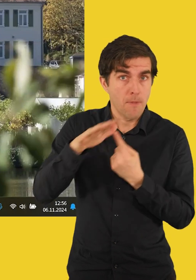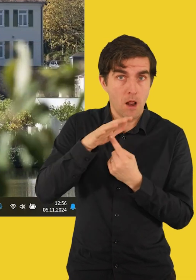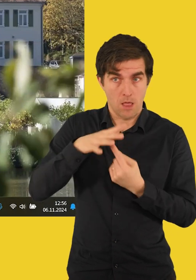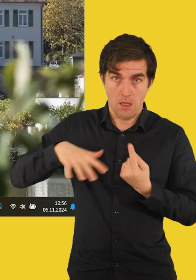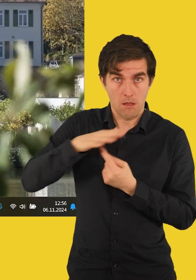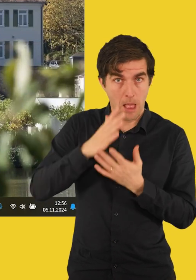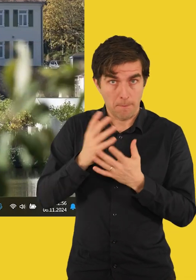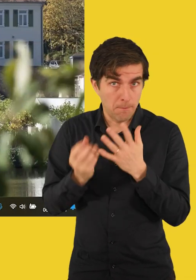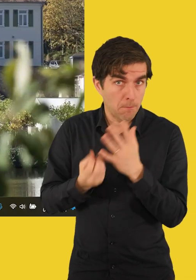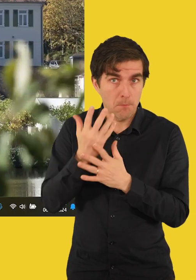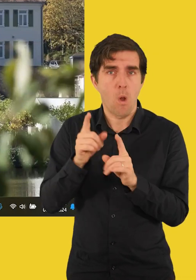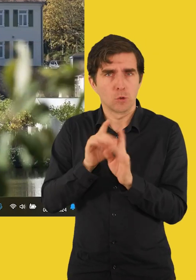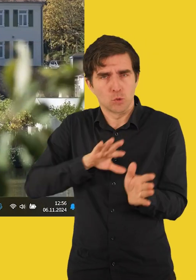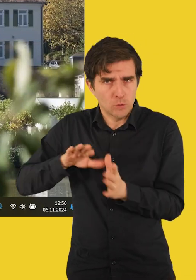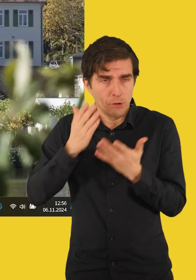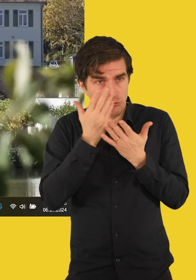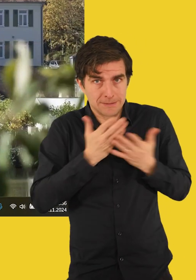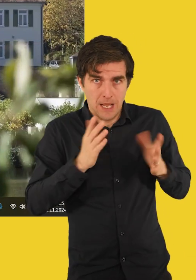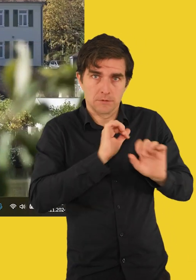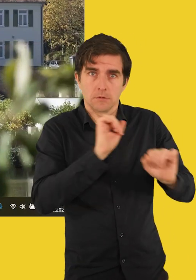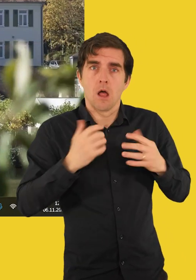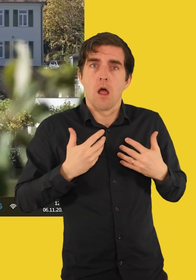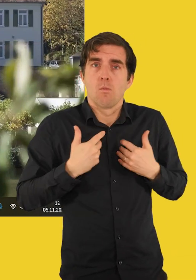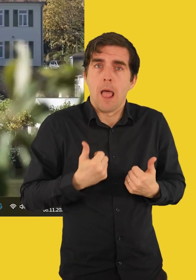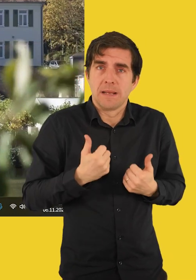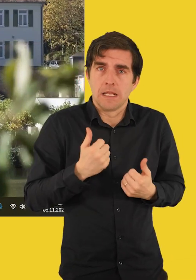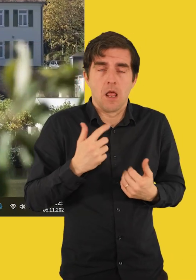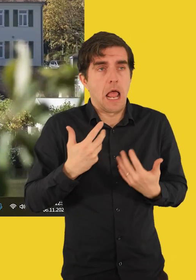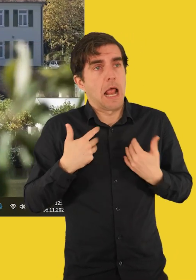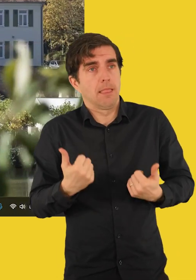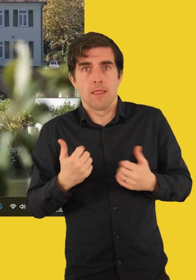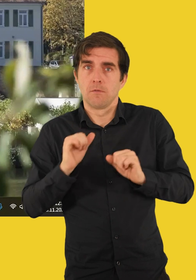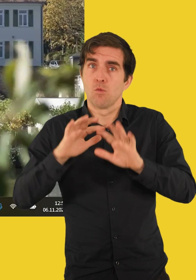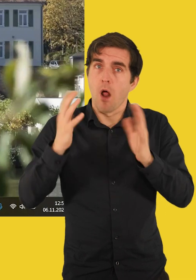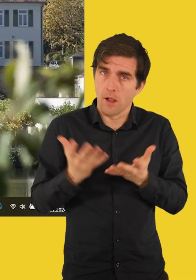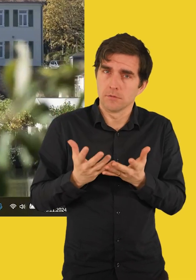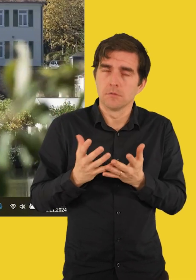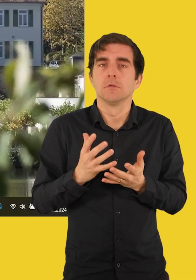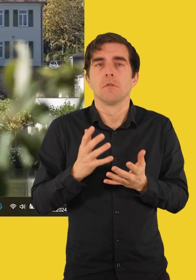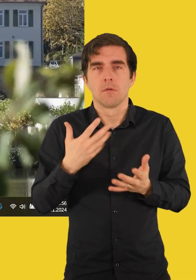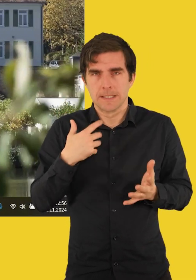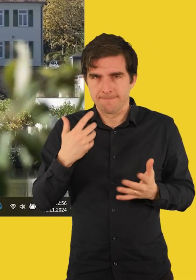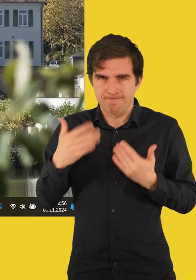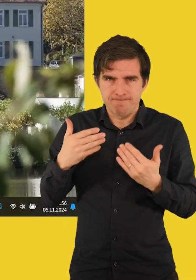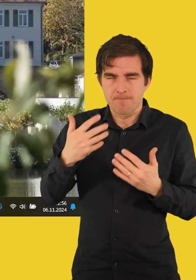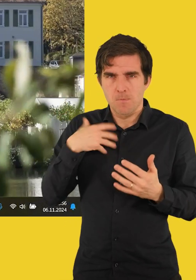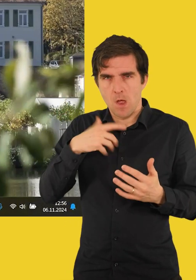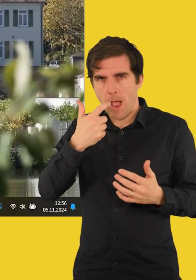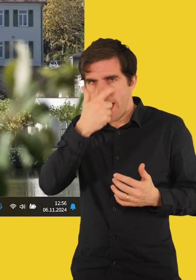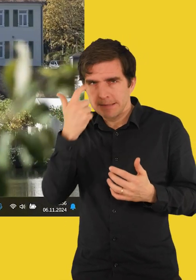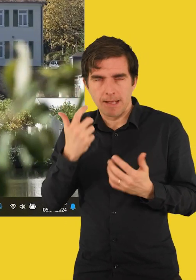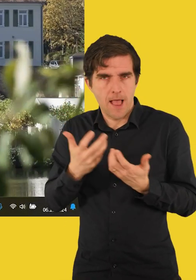thriving place while respecting the well-being of all people and the health of the whole planet. So this is kind of, with